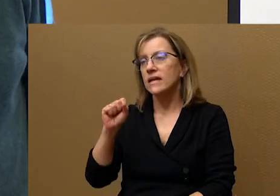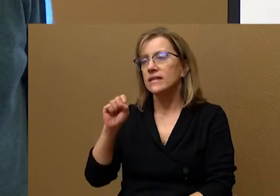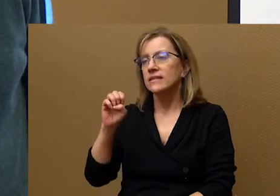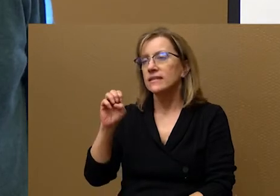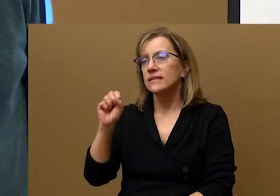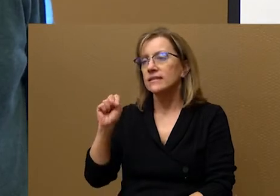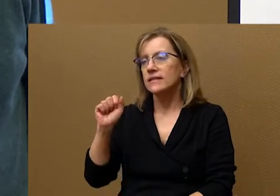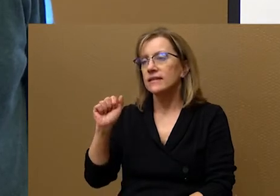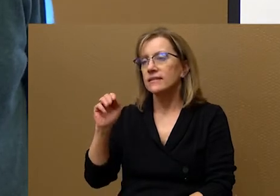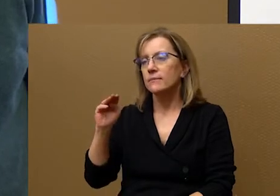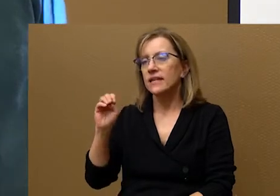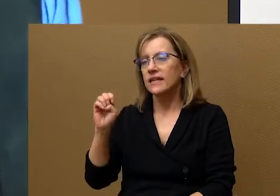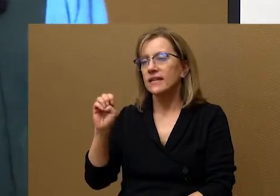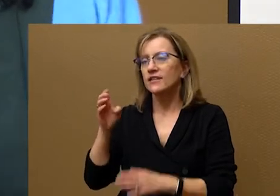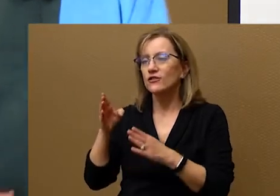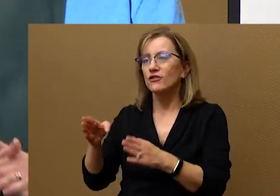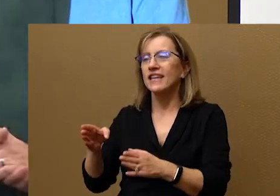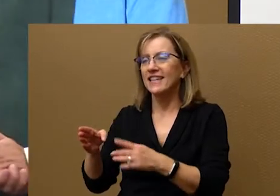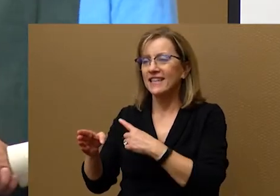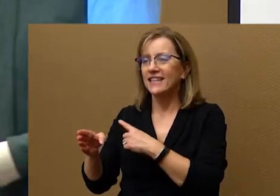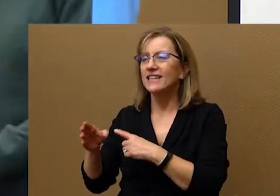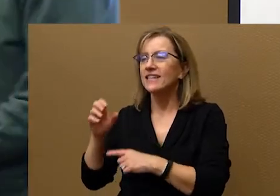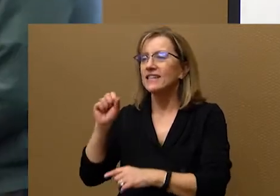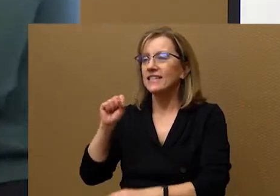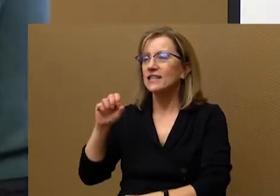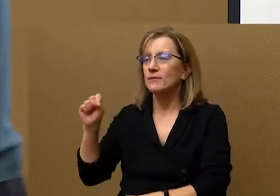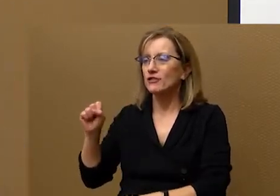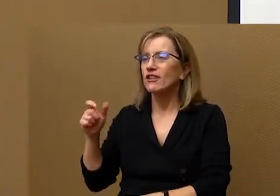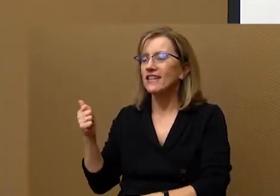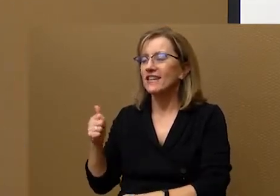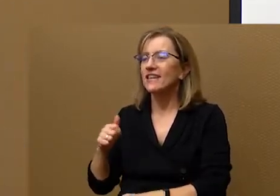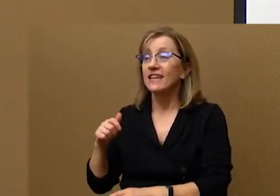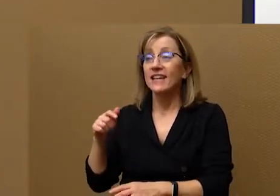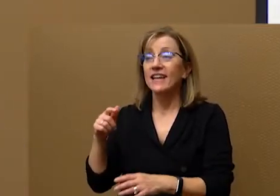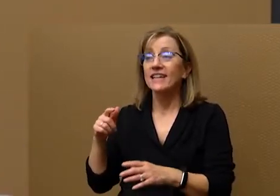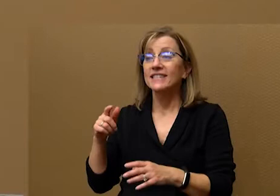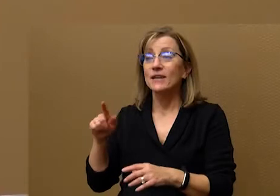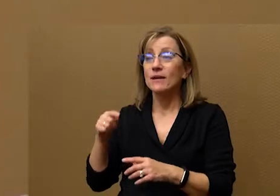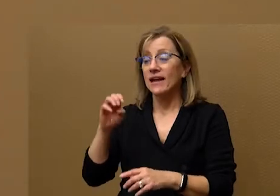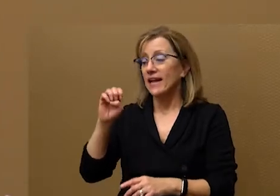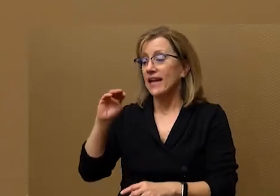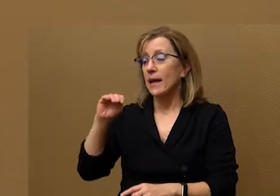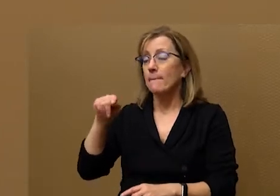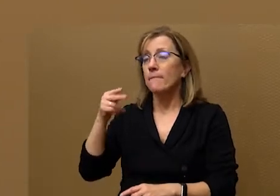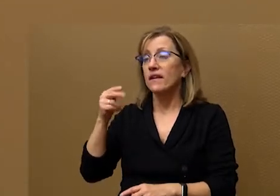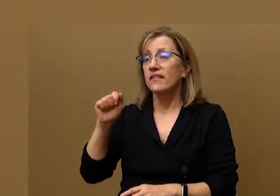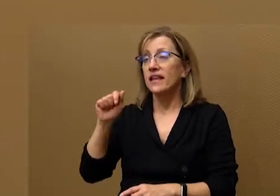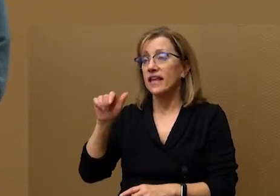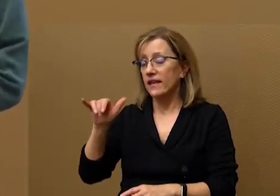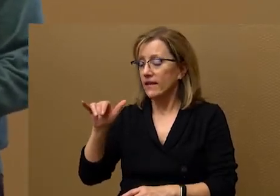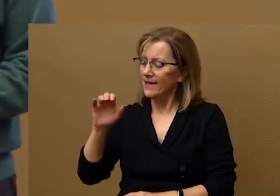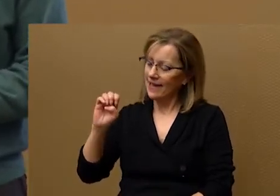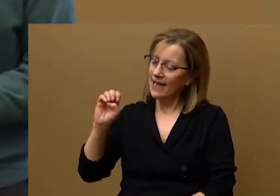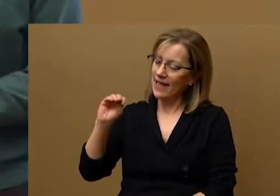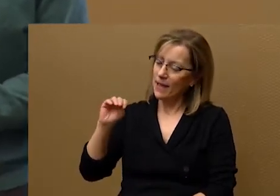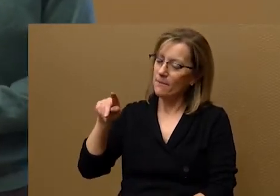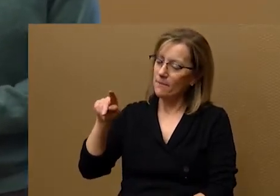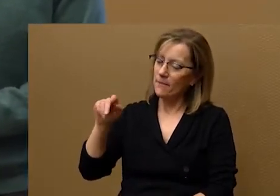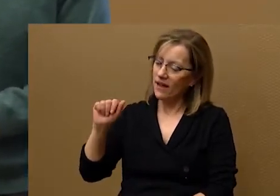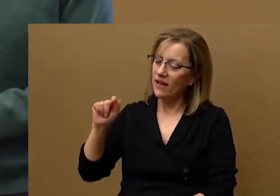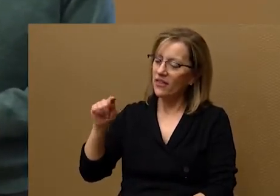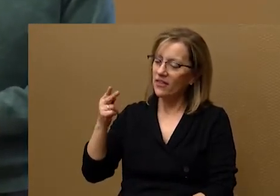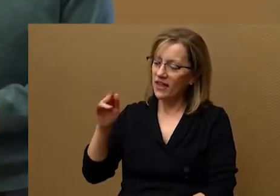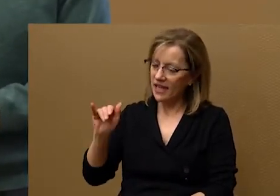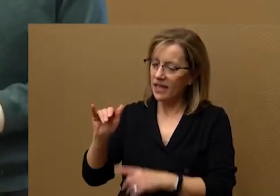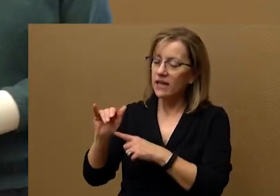another clip. This is from Sesame Street. I love Sesame Street. And this is a clip about empathy, teaching